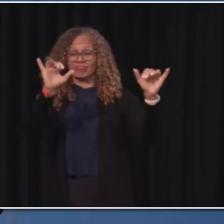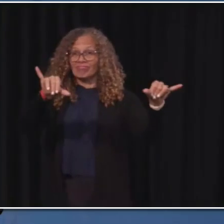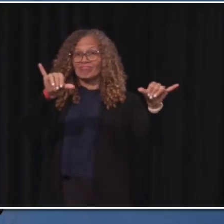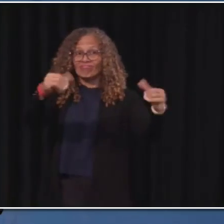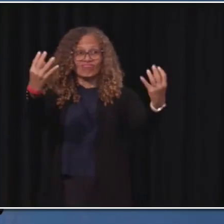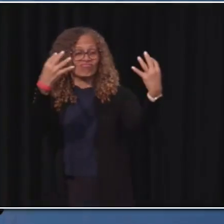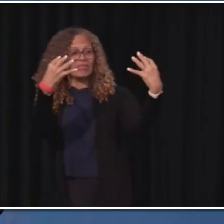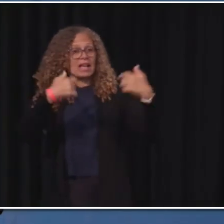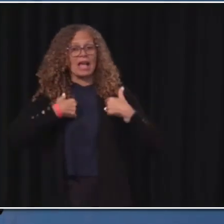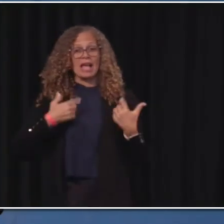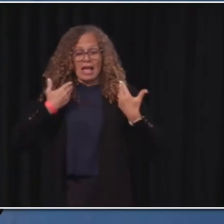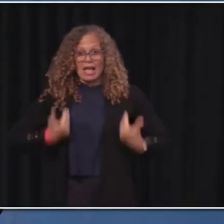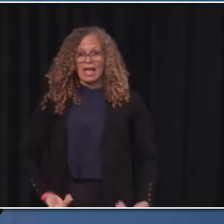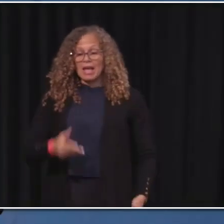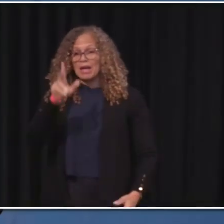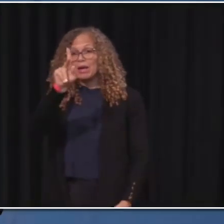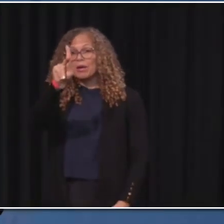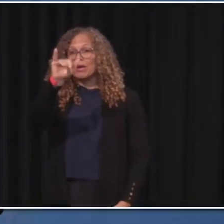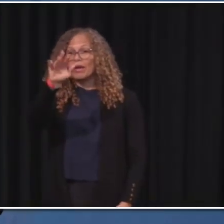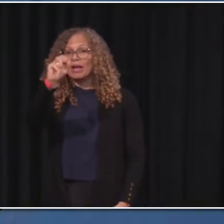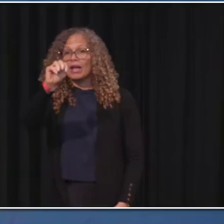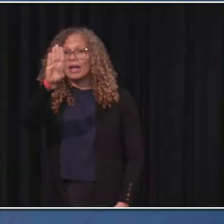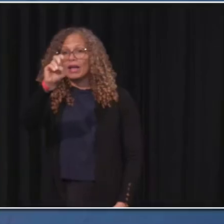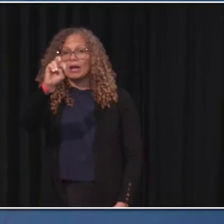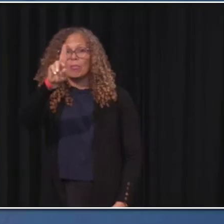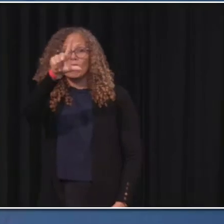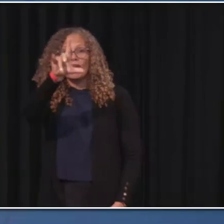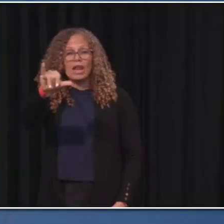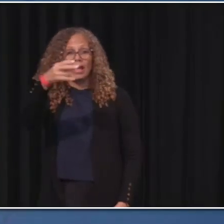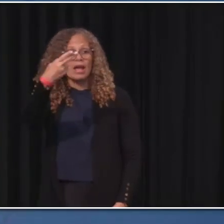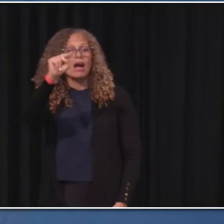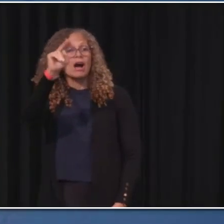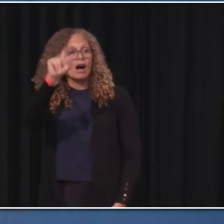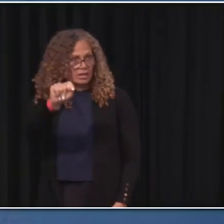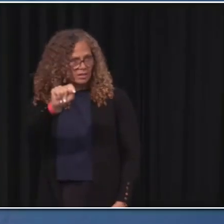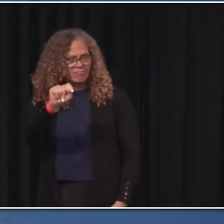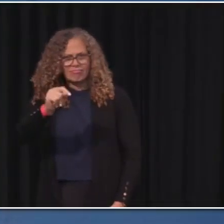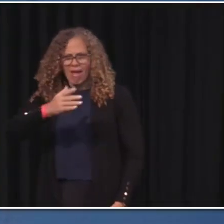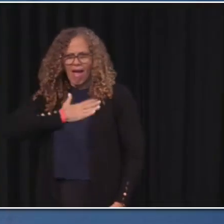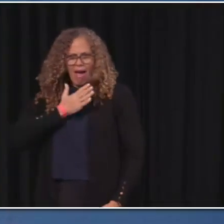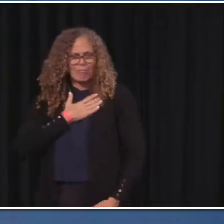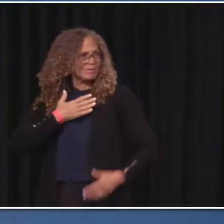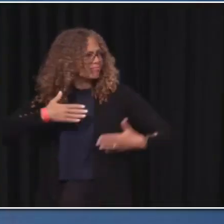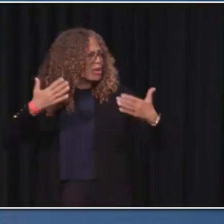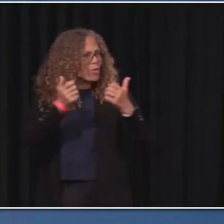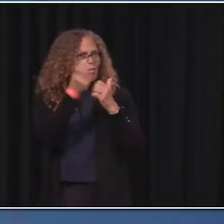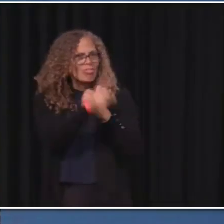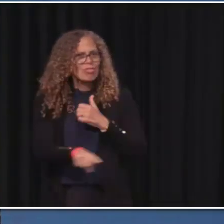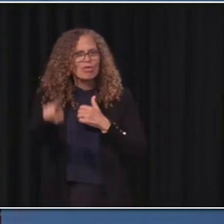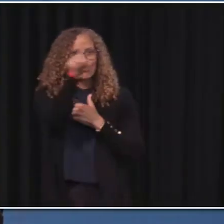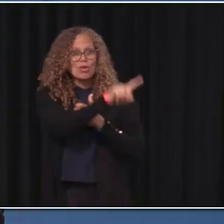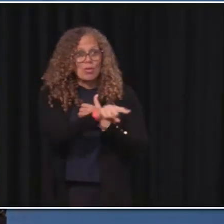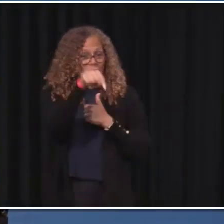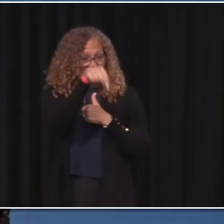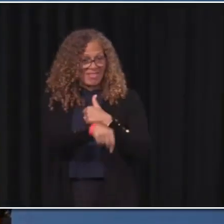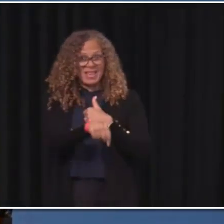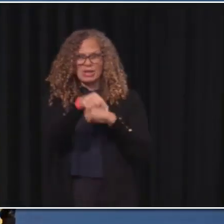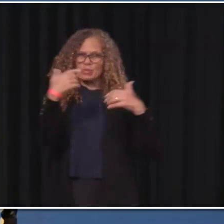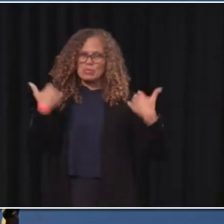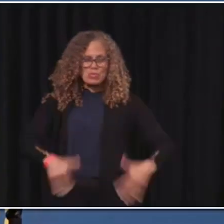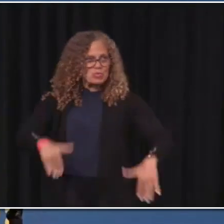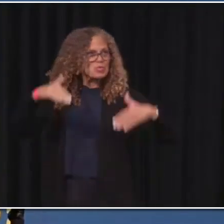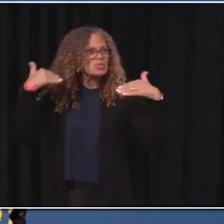I am Kimberly Hunt, and I am so happy to be with all of you here tonight, here in one of San Diego's